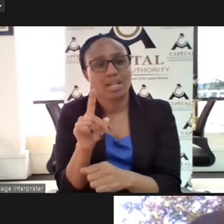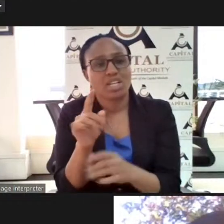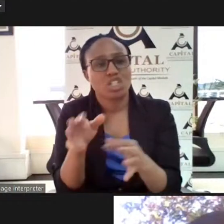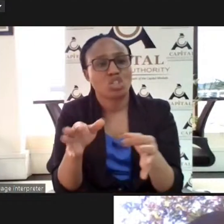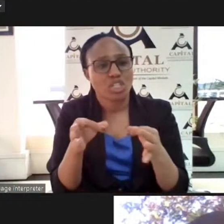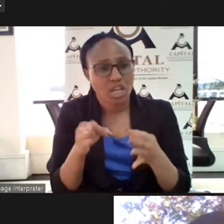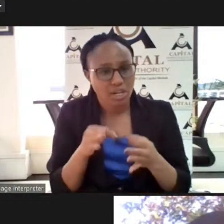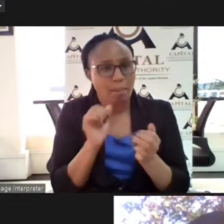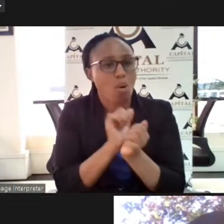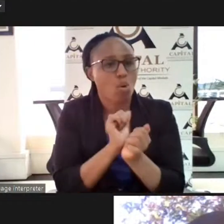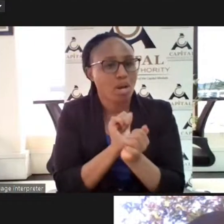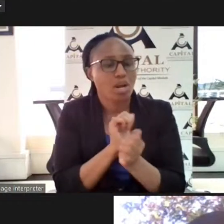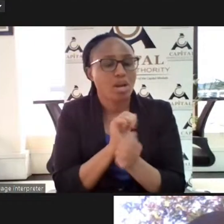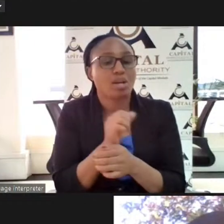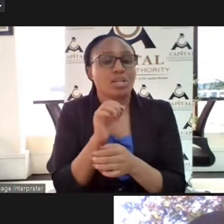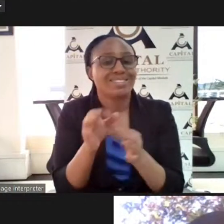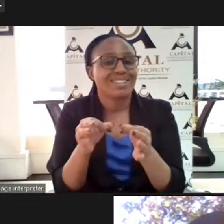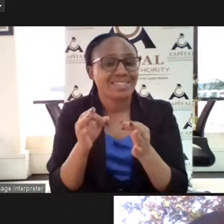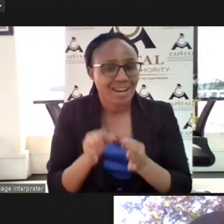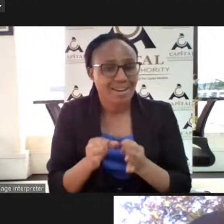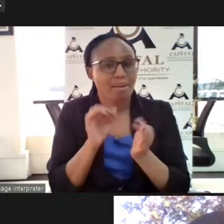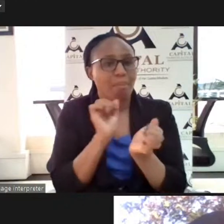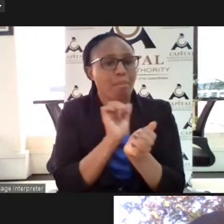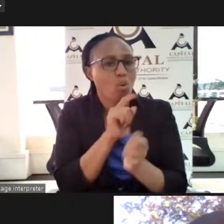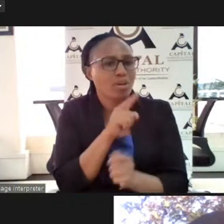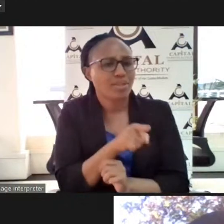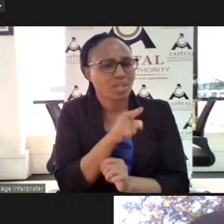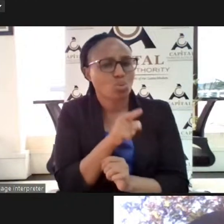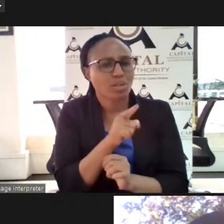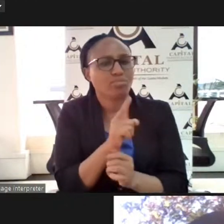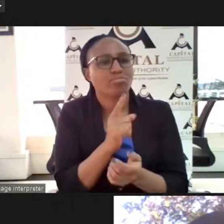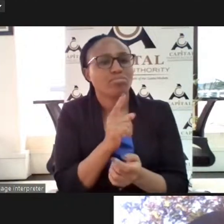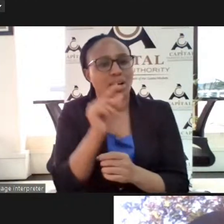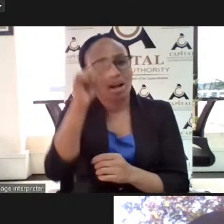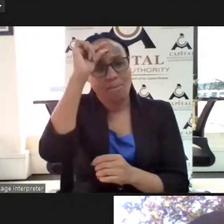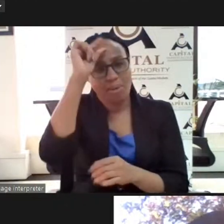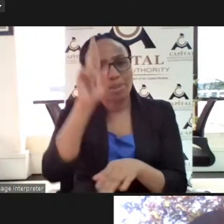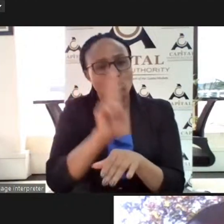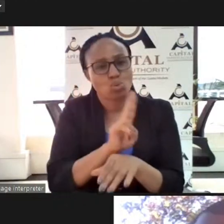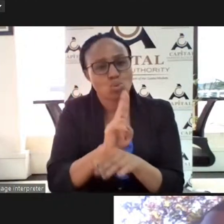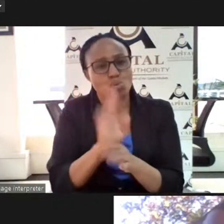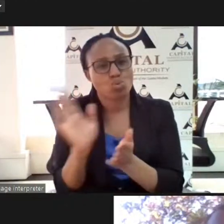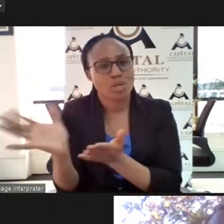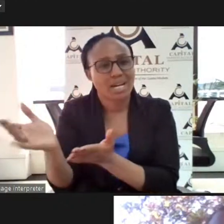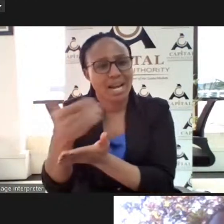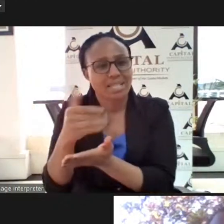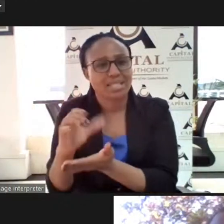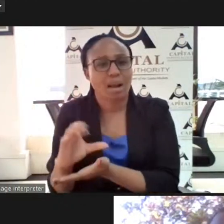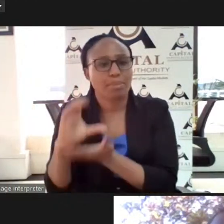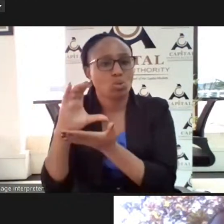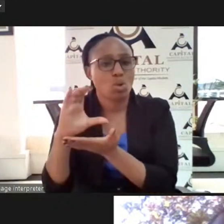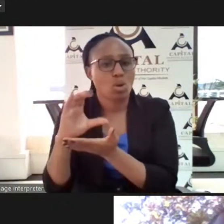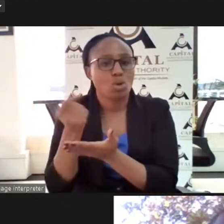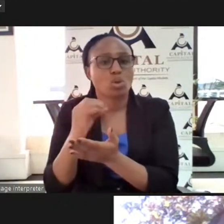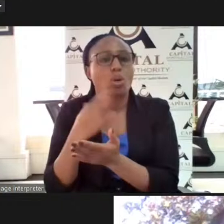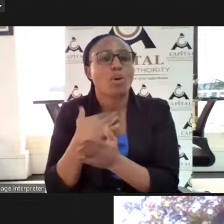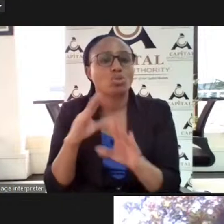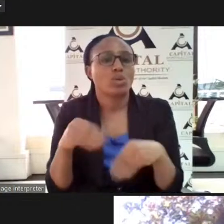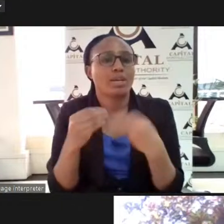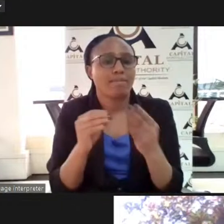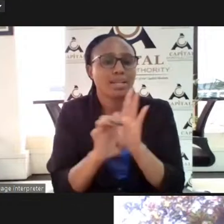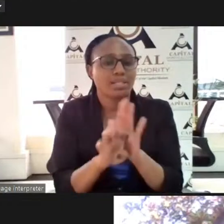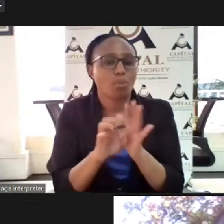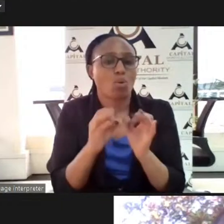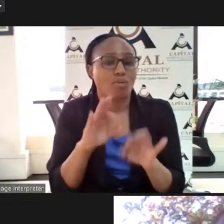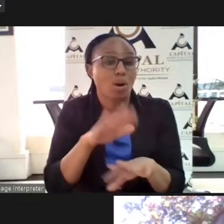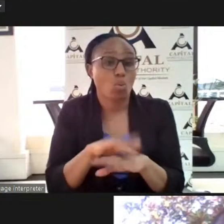bond. Treasury bonds are instruments that the government uses to raise capital. So I'll give you an example of a really good